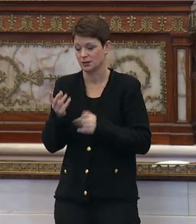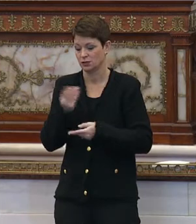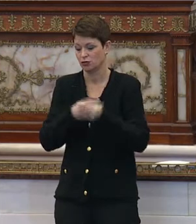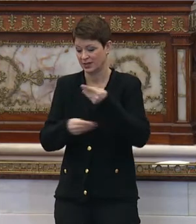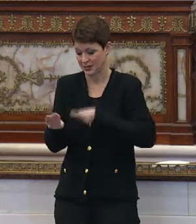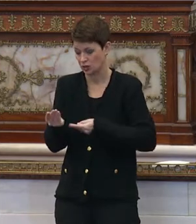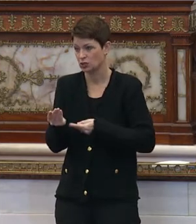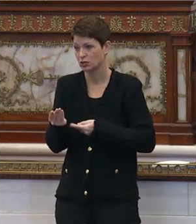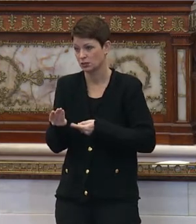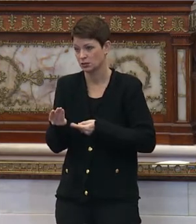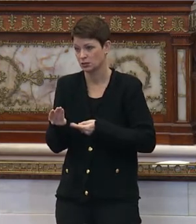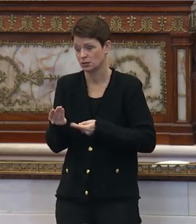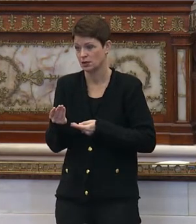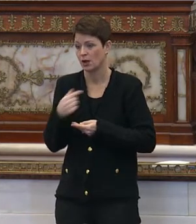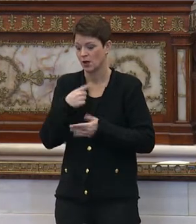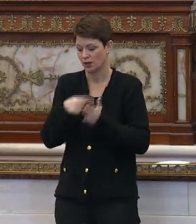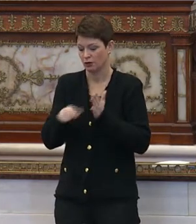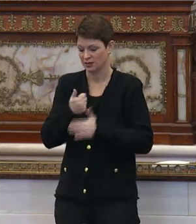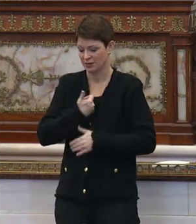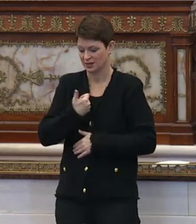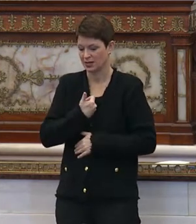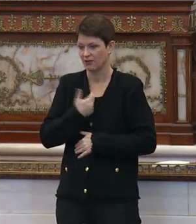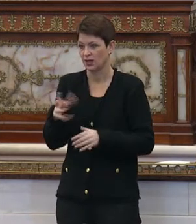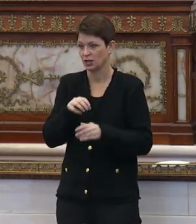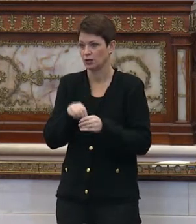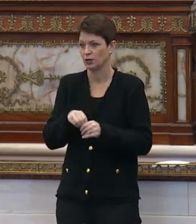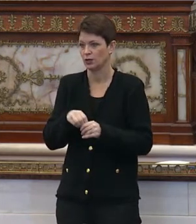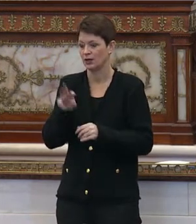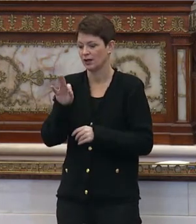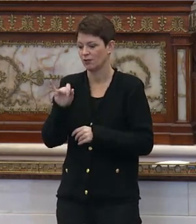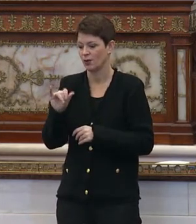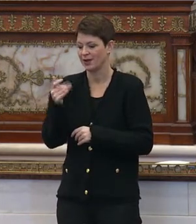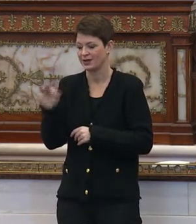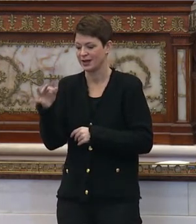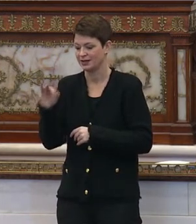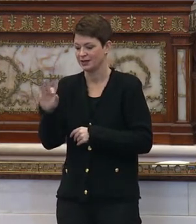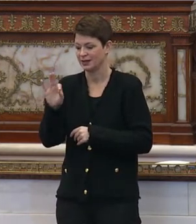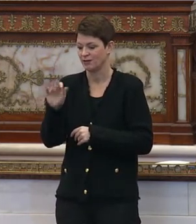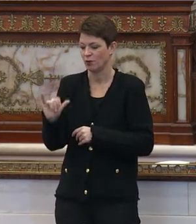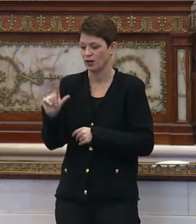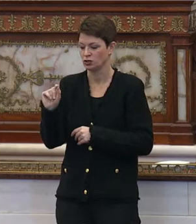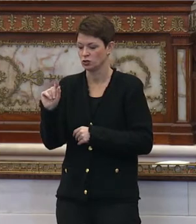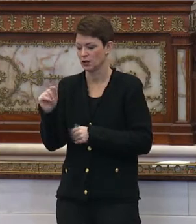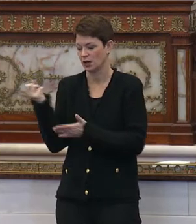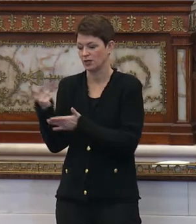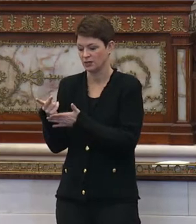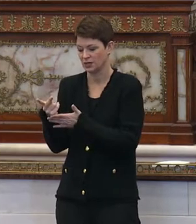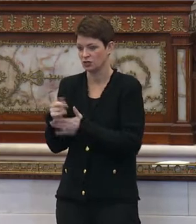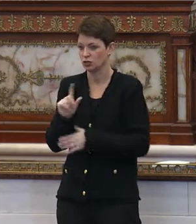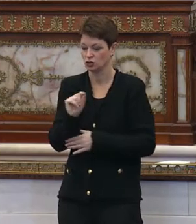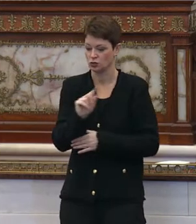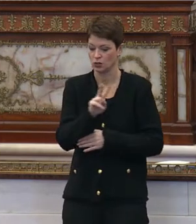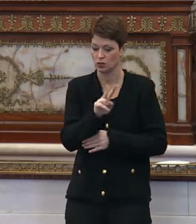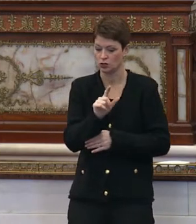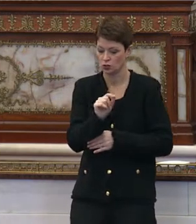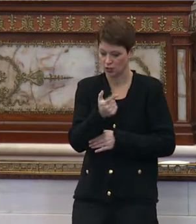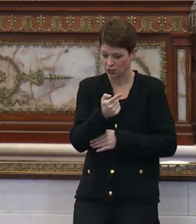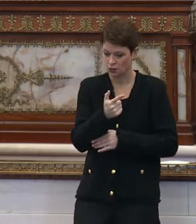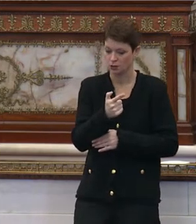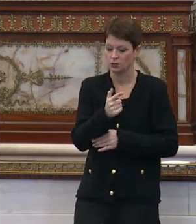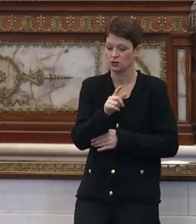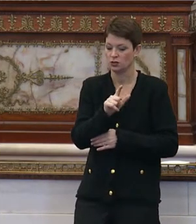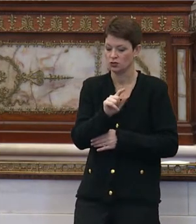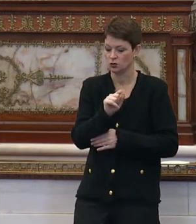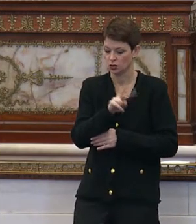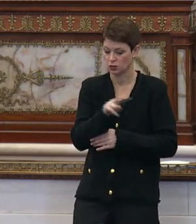transaction, which I just wanted to correct myself, that included the FY19 and FY20 authorizations. So 21 and 22 will be a part of